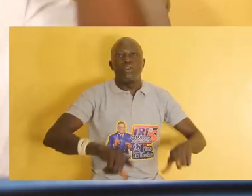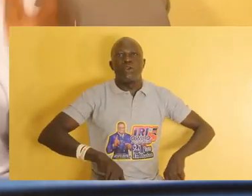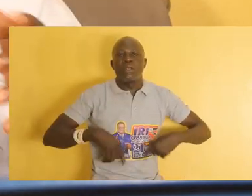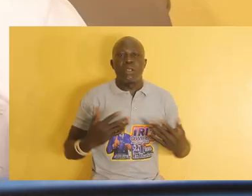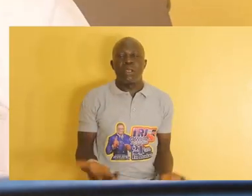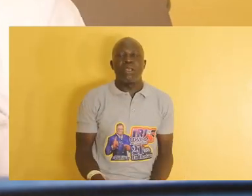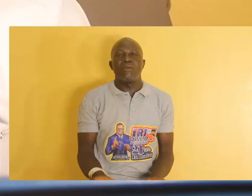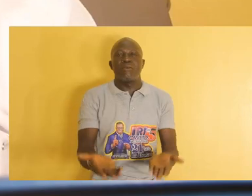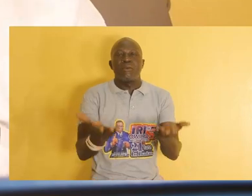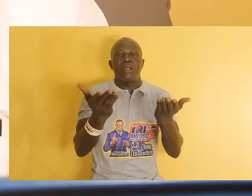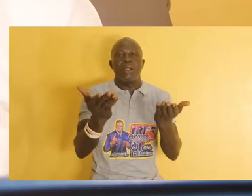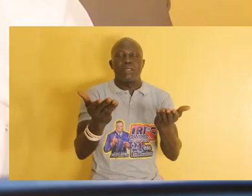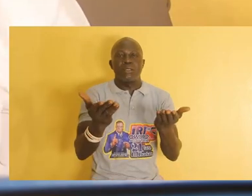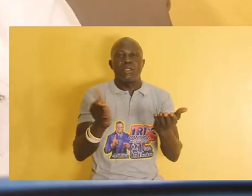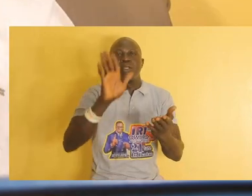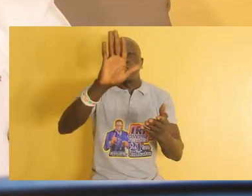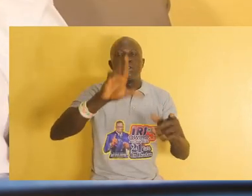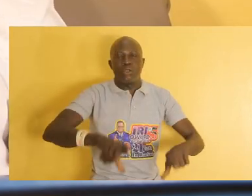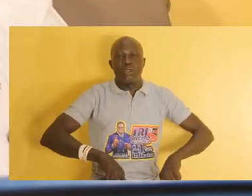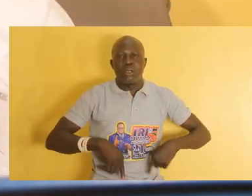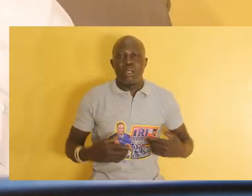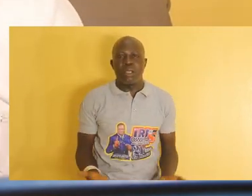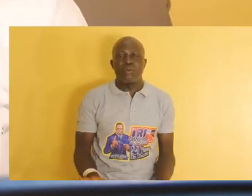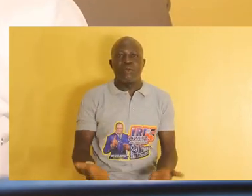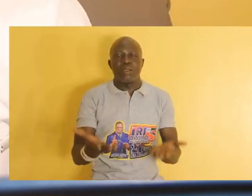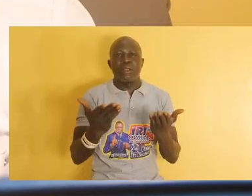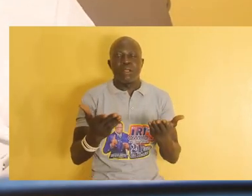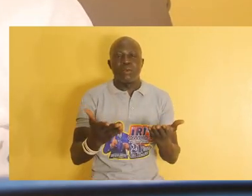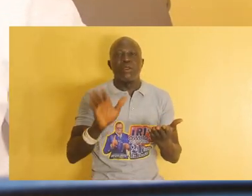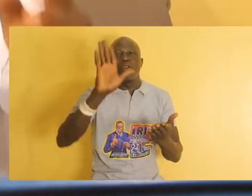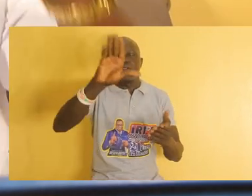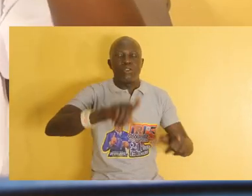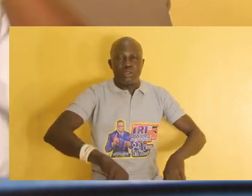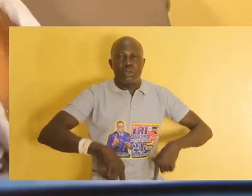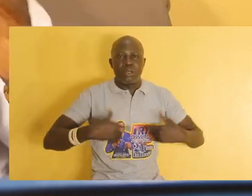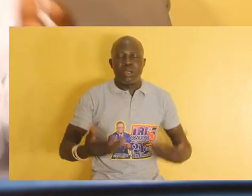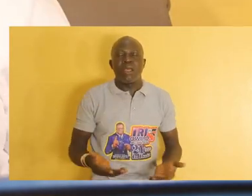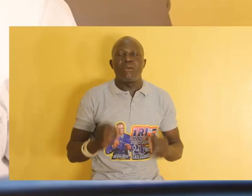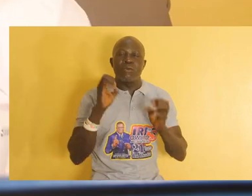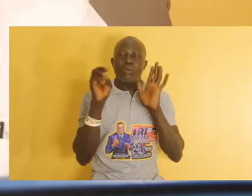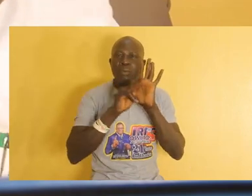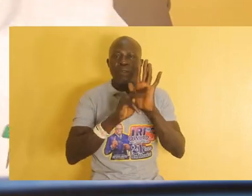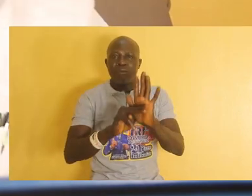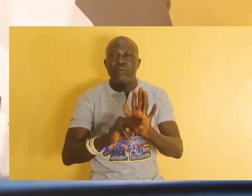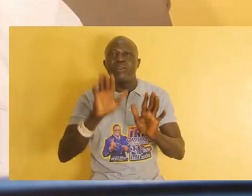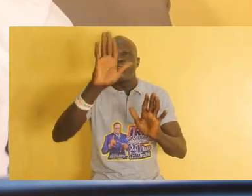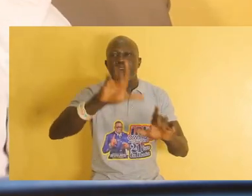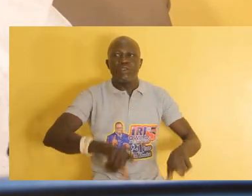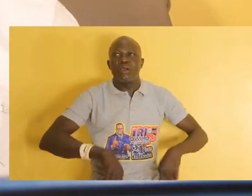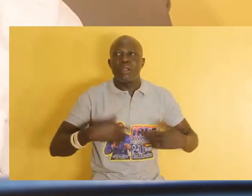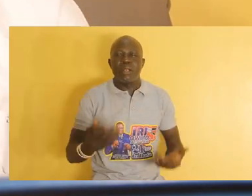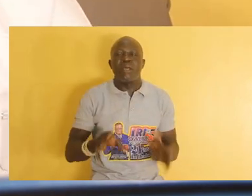dìde. Amen. Ọlá mú ra. Ayé rẹ̀ á dìde. Amen. Ọlá mú ra. Ayé rẹ̀ á fọ. Amen. Ayé rẹ̀ á